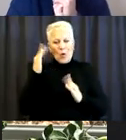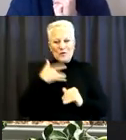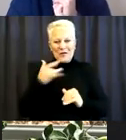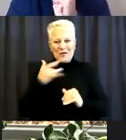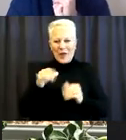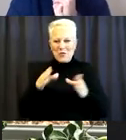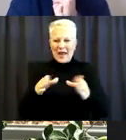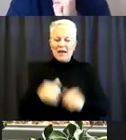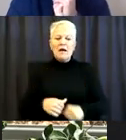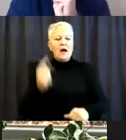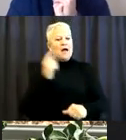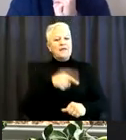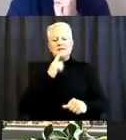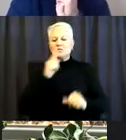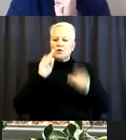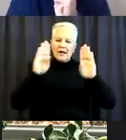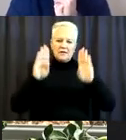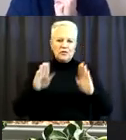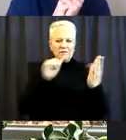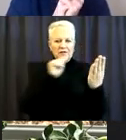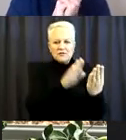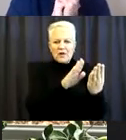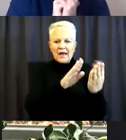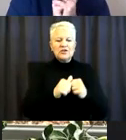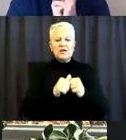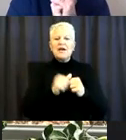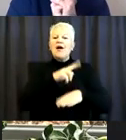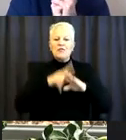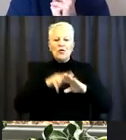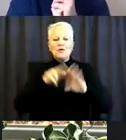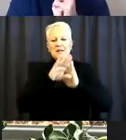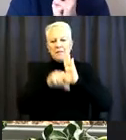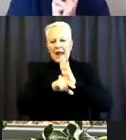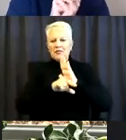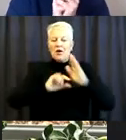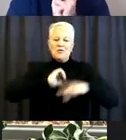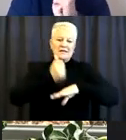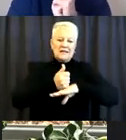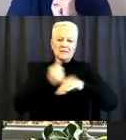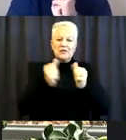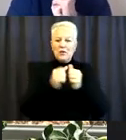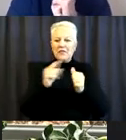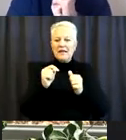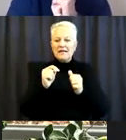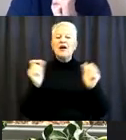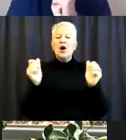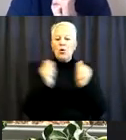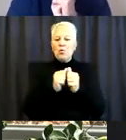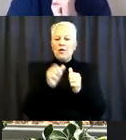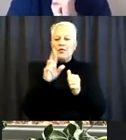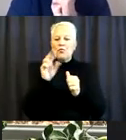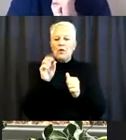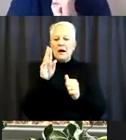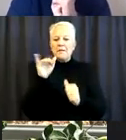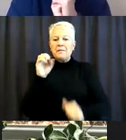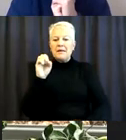a terrific strategy. Certainly the background established on it with Robbie Bleha's